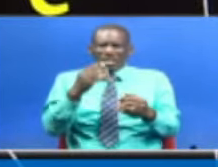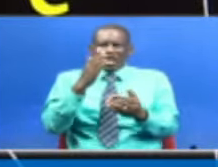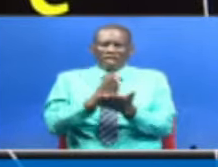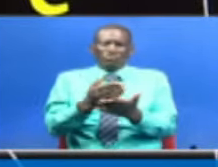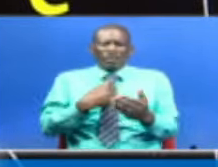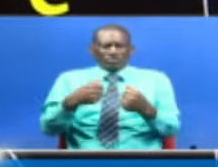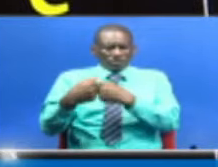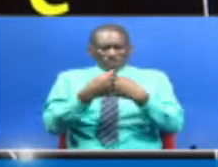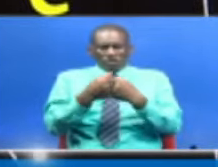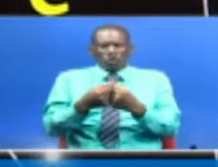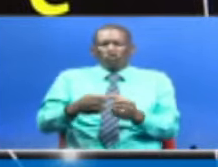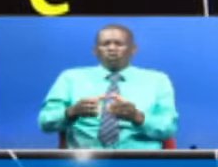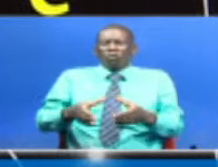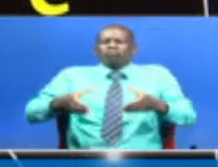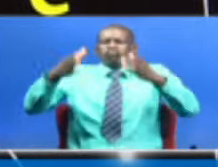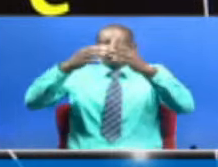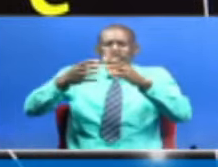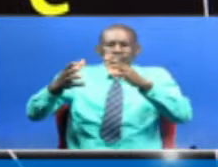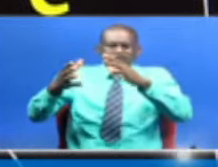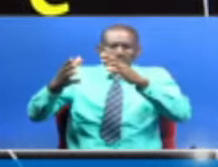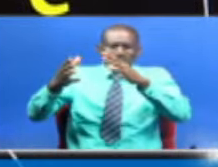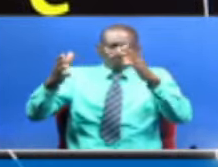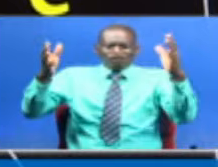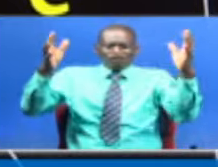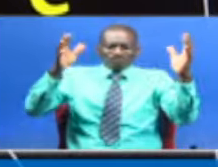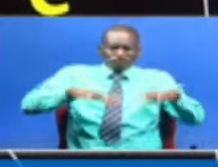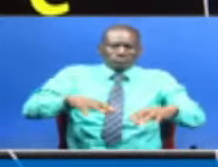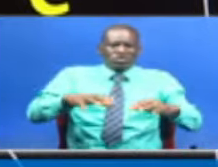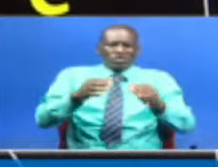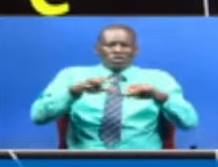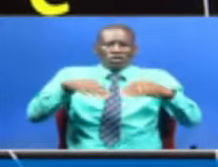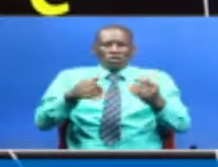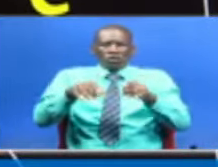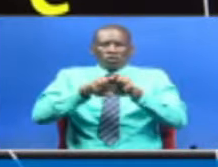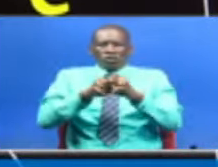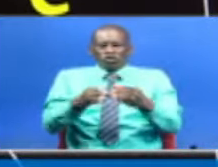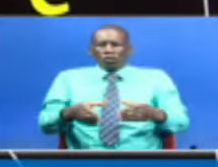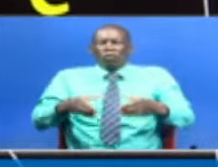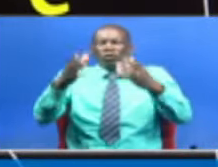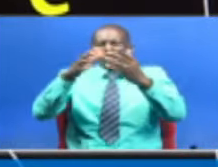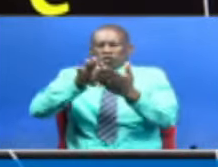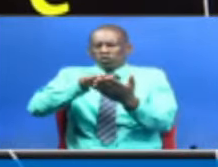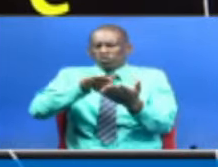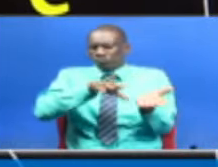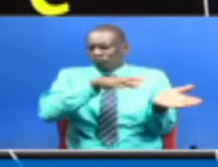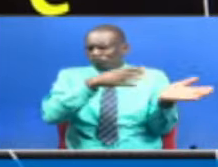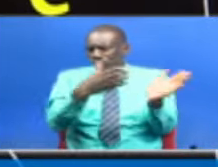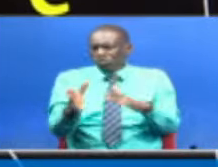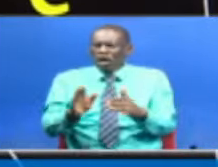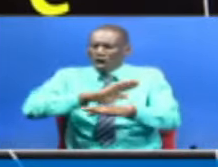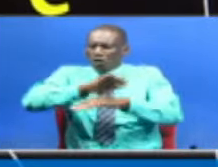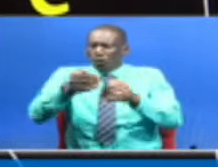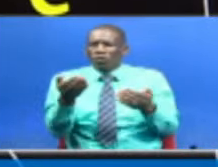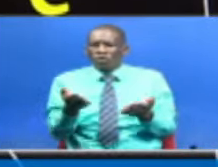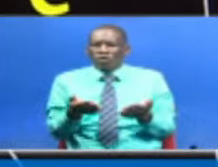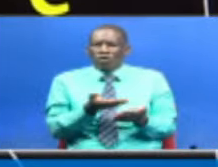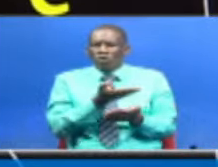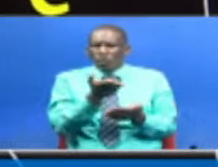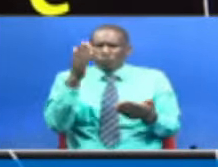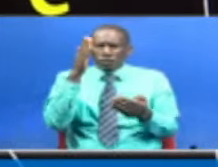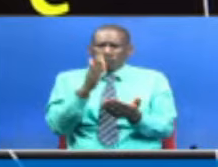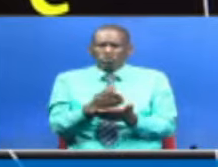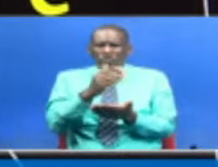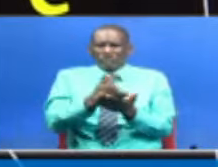towers collapsing or or even poles falling and all that kind of thing. So those are really some